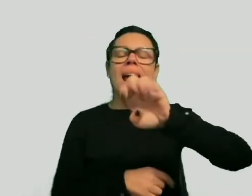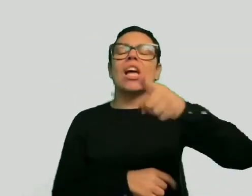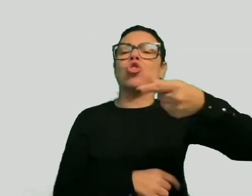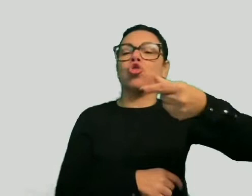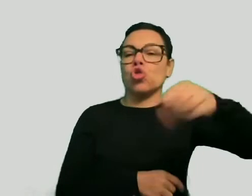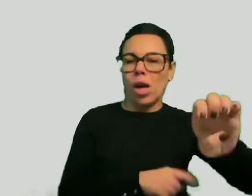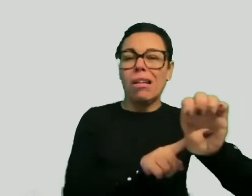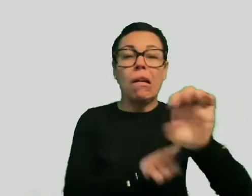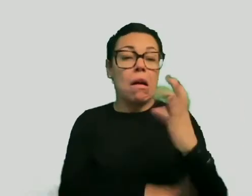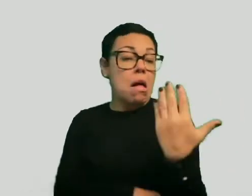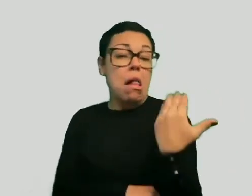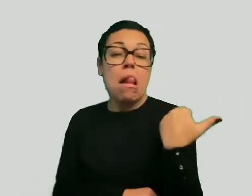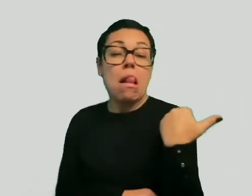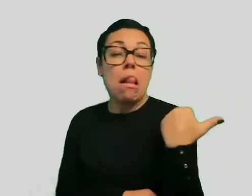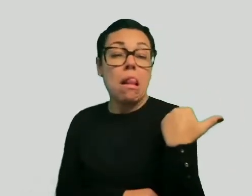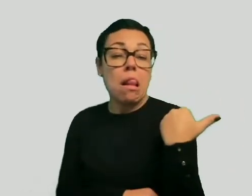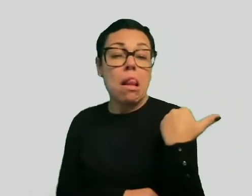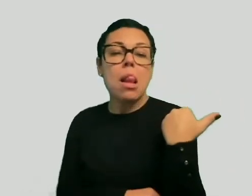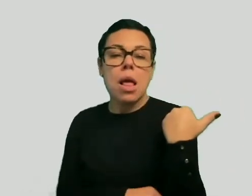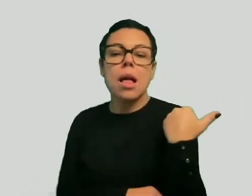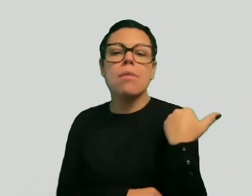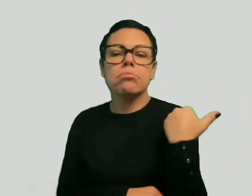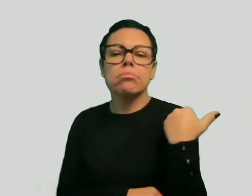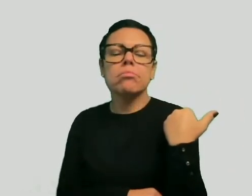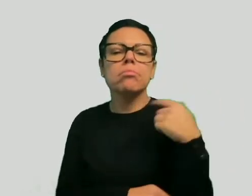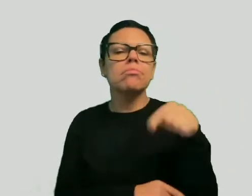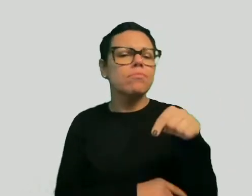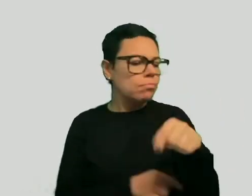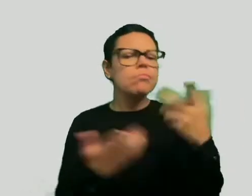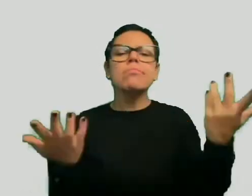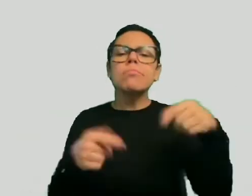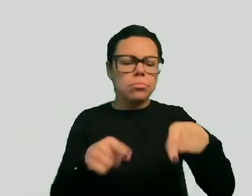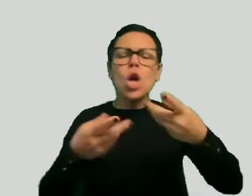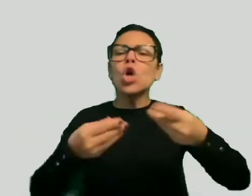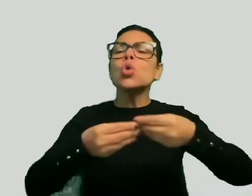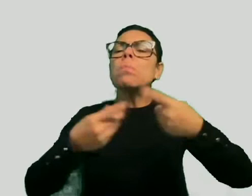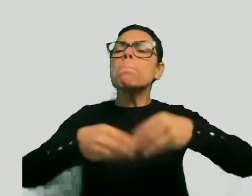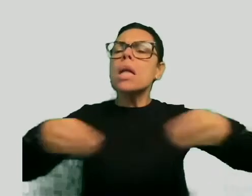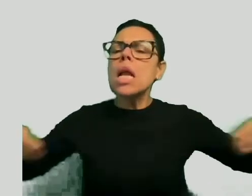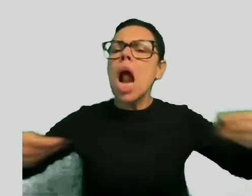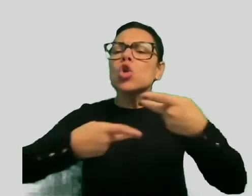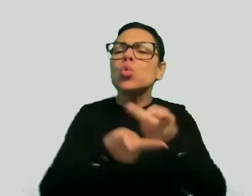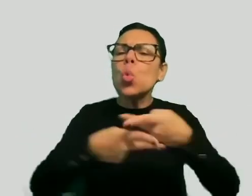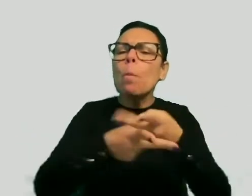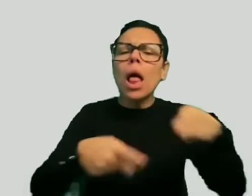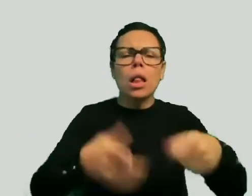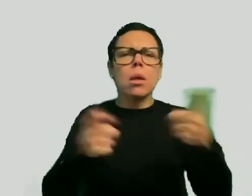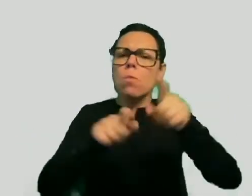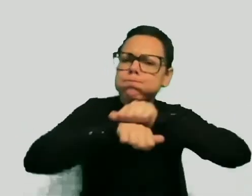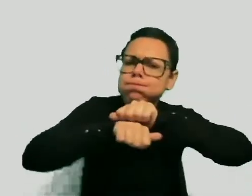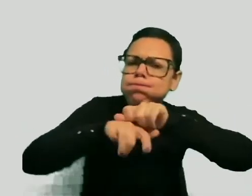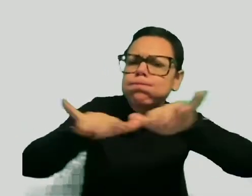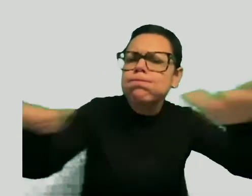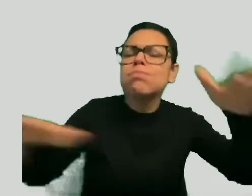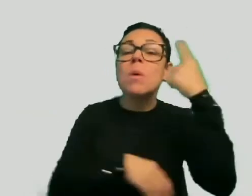of resources that can help authorities in the EU spend public money in a way that benefits women and